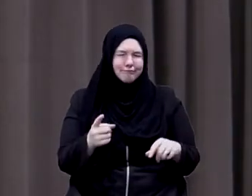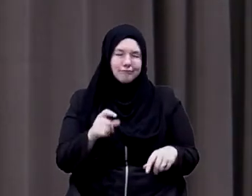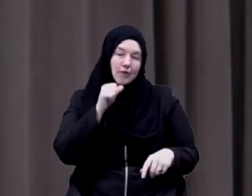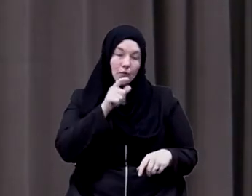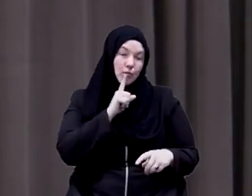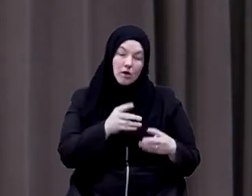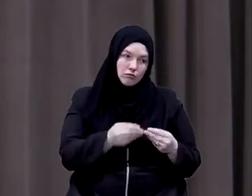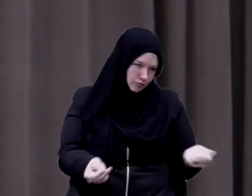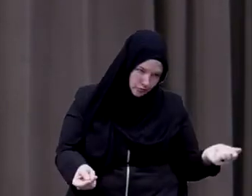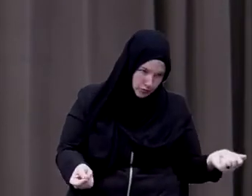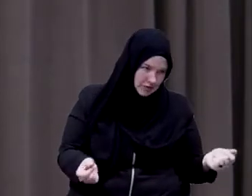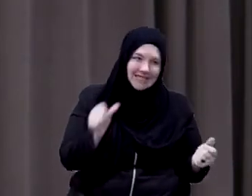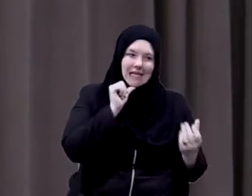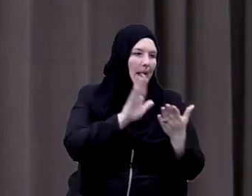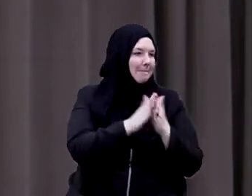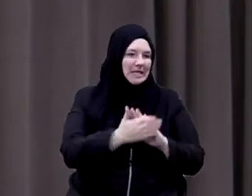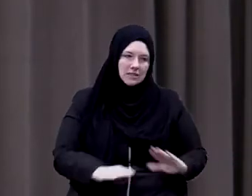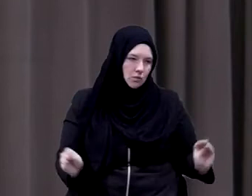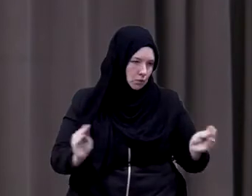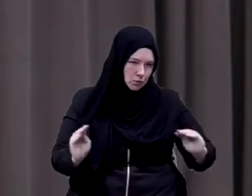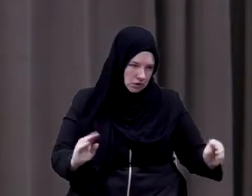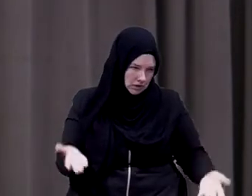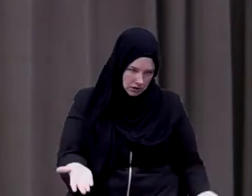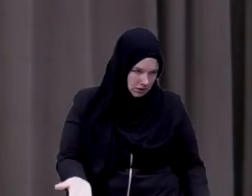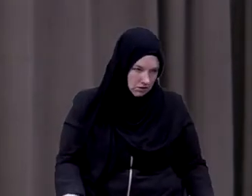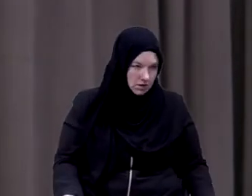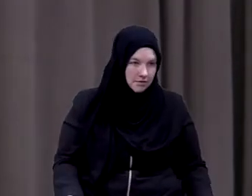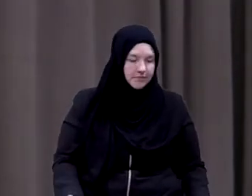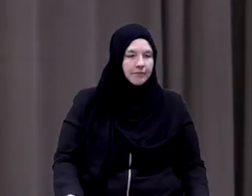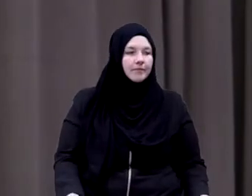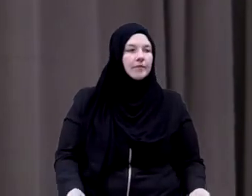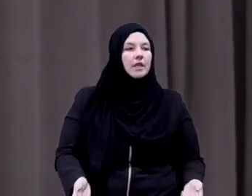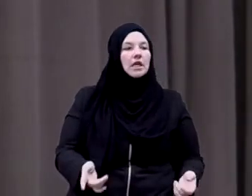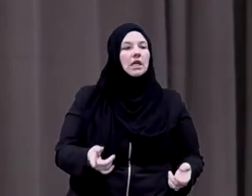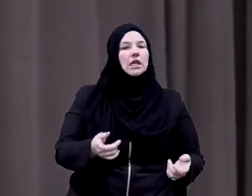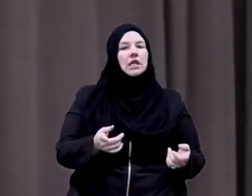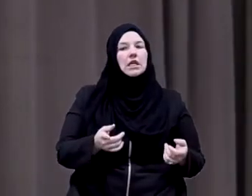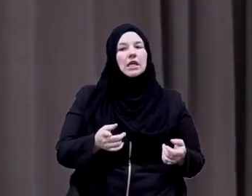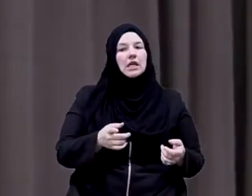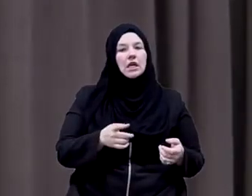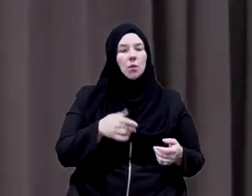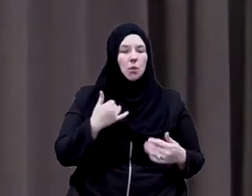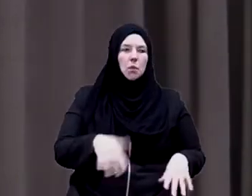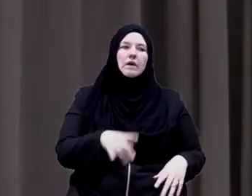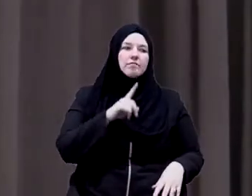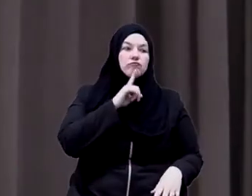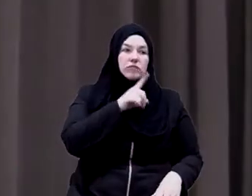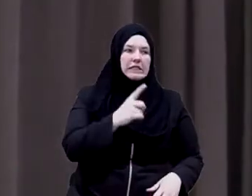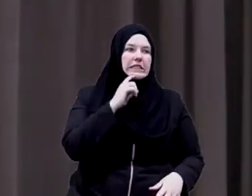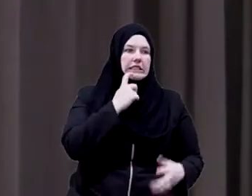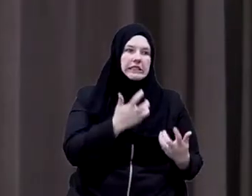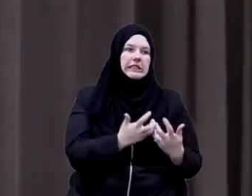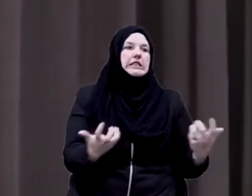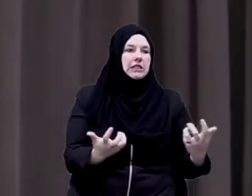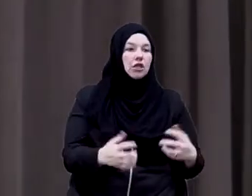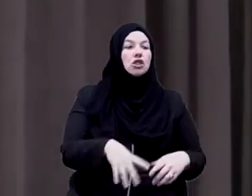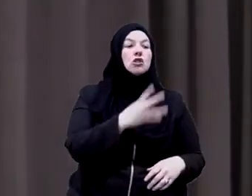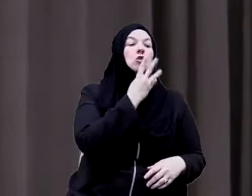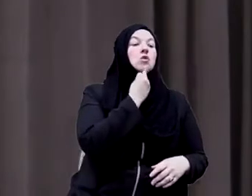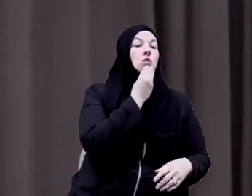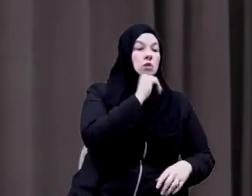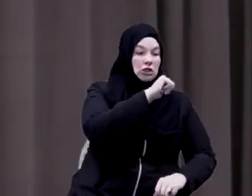at all. And it is not peaceful at all. It is as racist as it can get. A Jewish